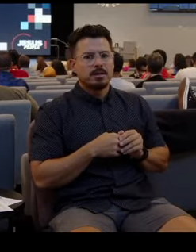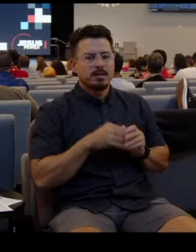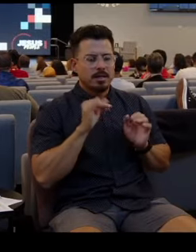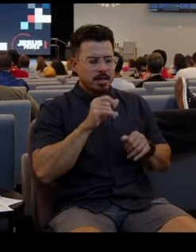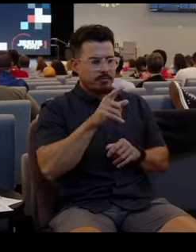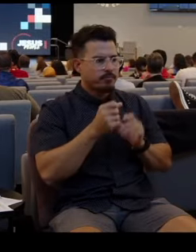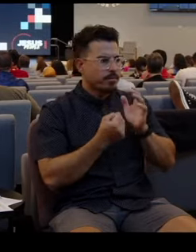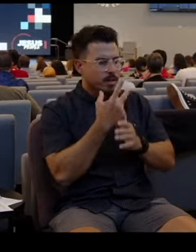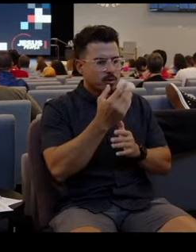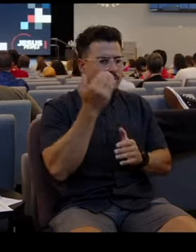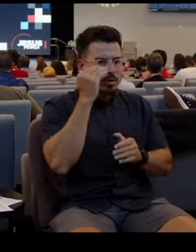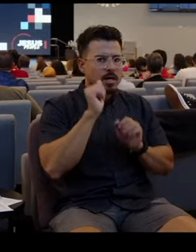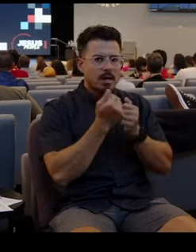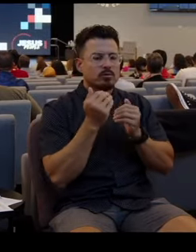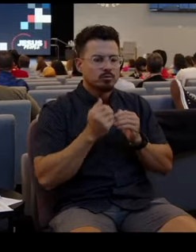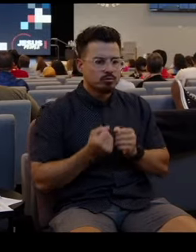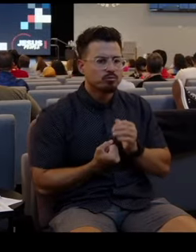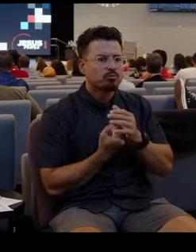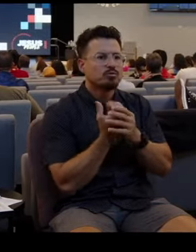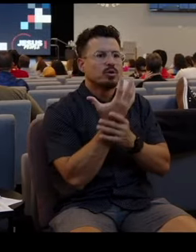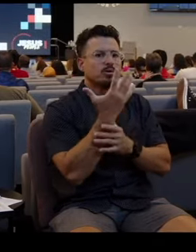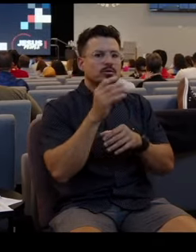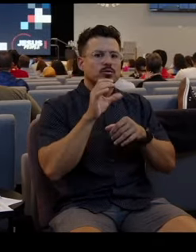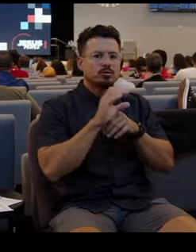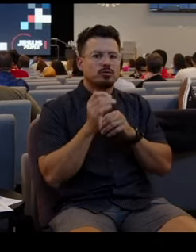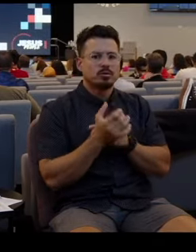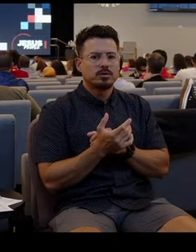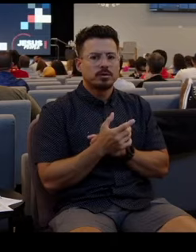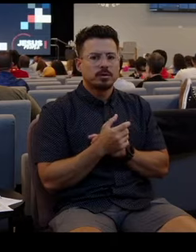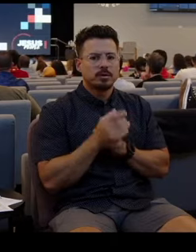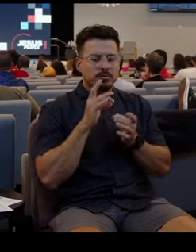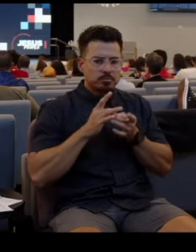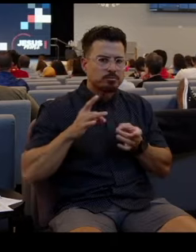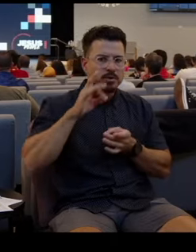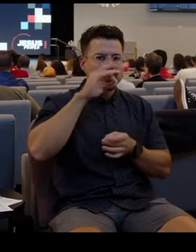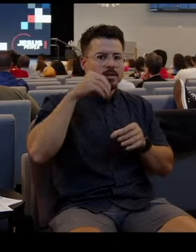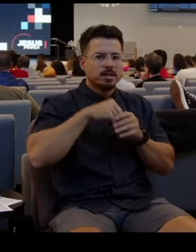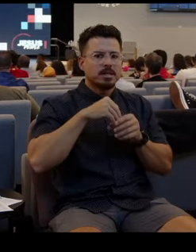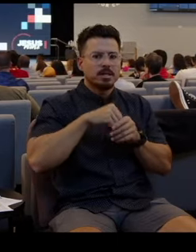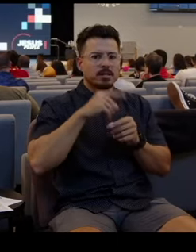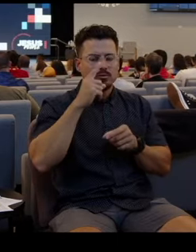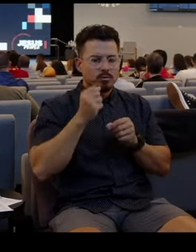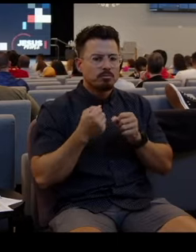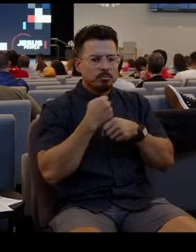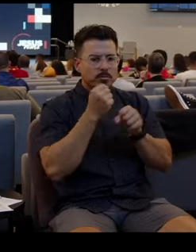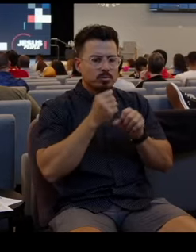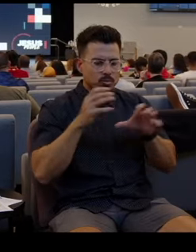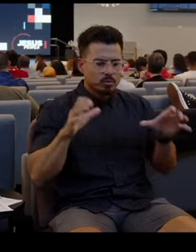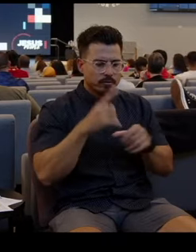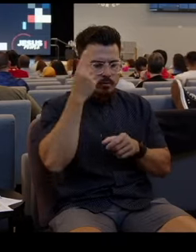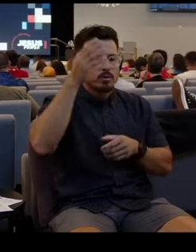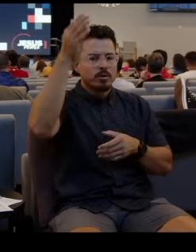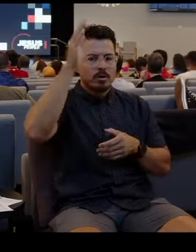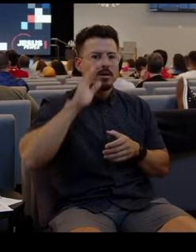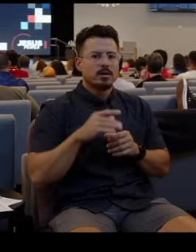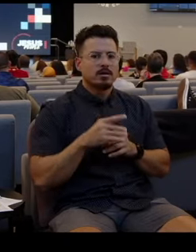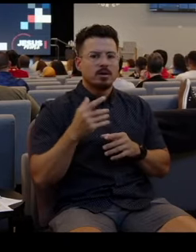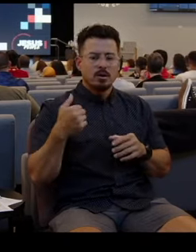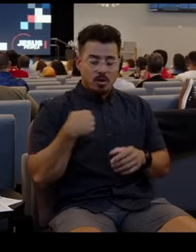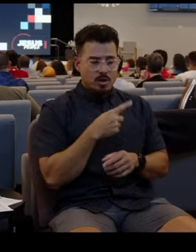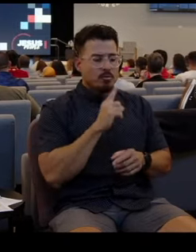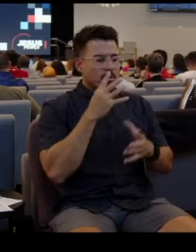entrepreneurial spirit, folks, to do something for God. You know, we want every worker to be entrepreneurial,